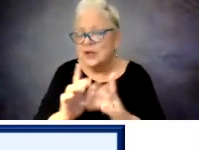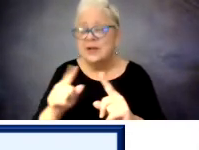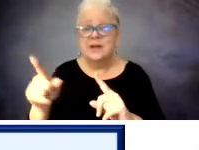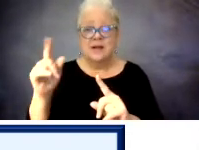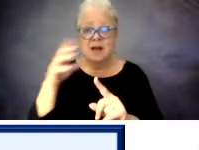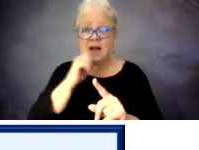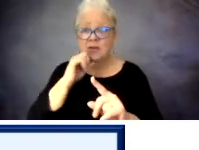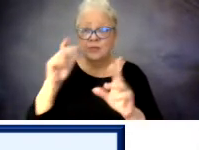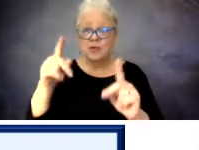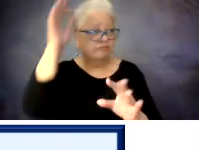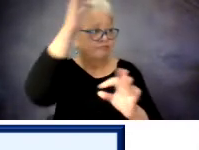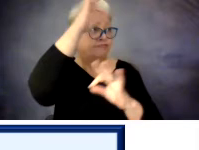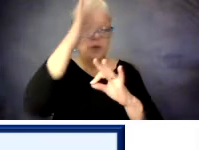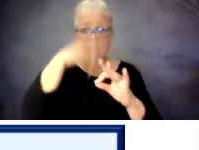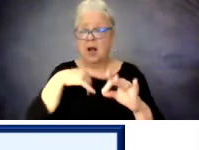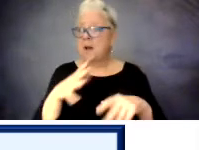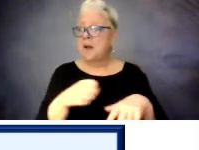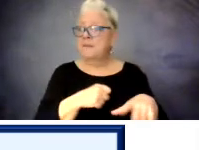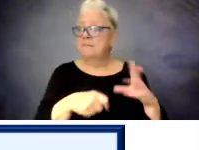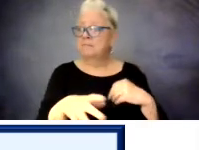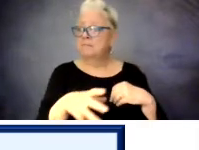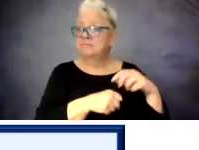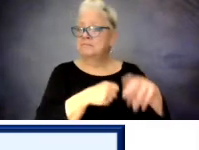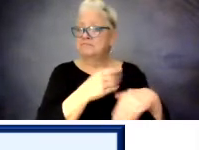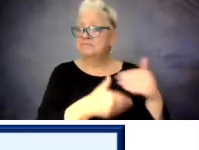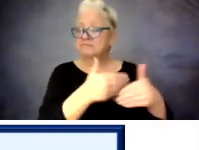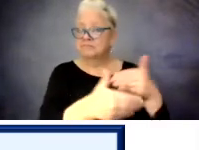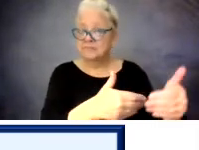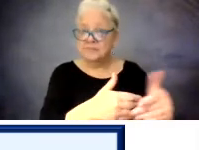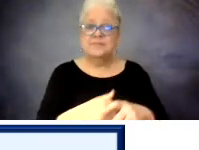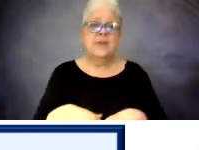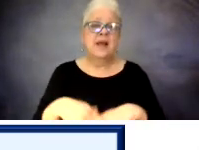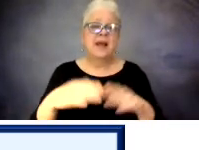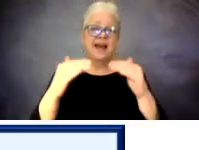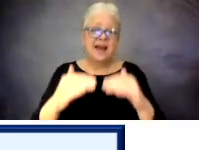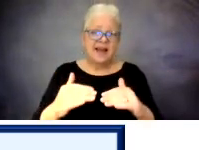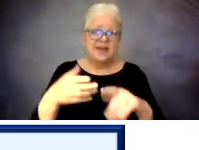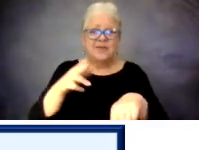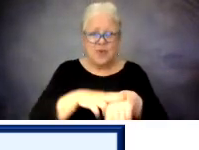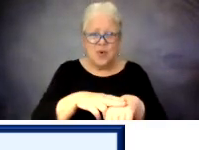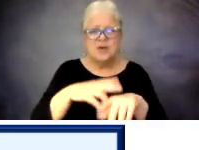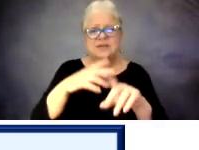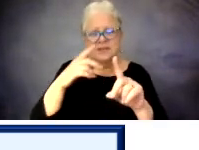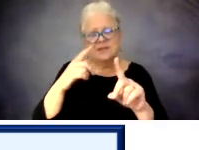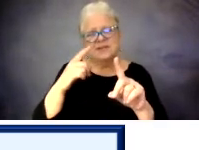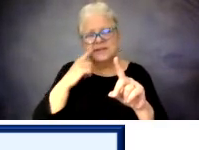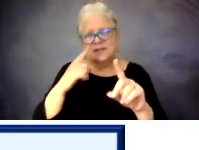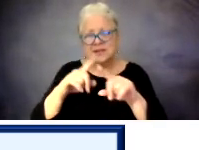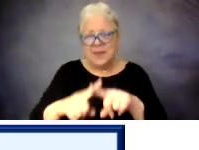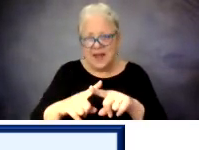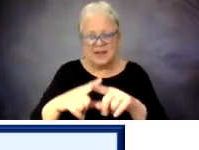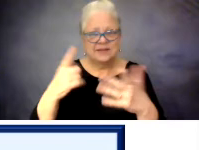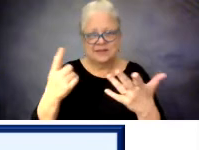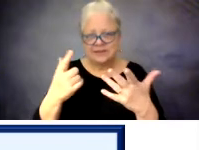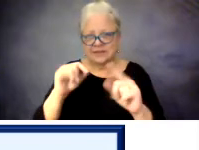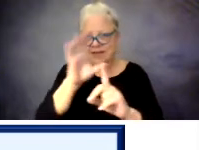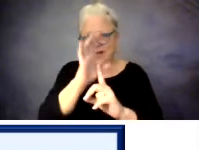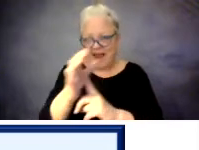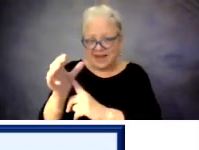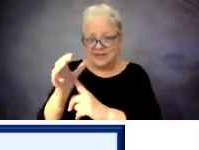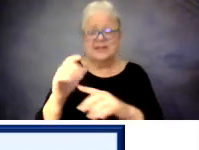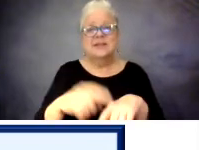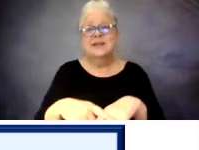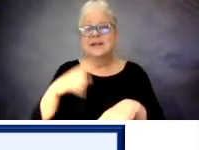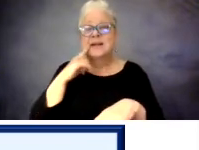will vary from case to case. And there also has to be an impact. If somebody has $100,000 in the bank and somebody